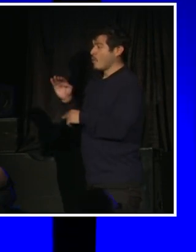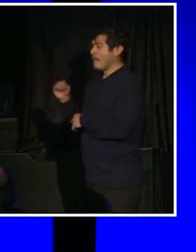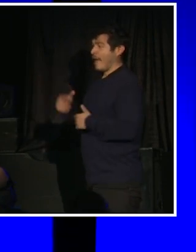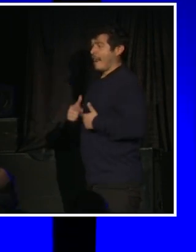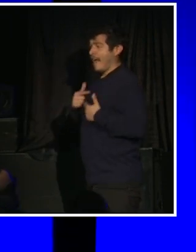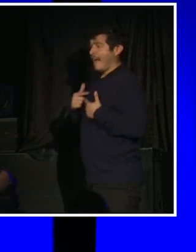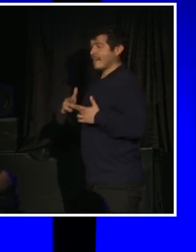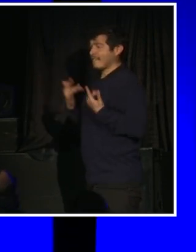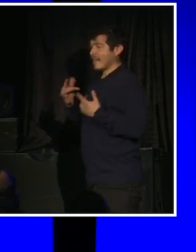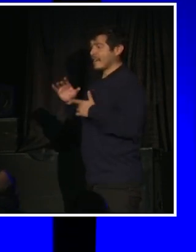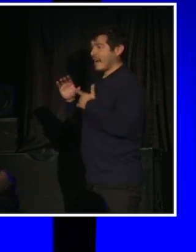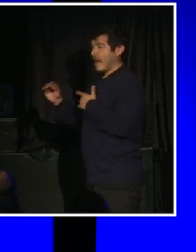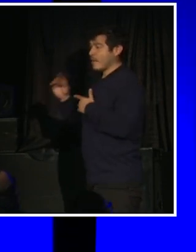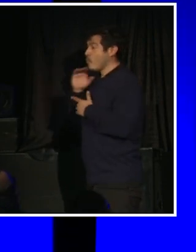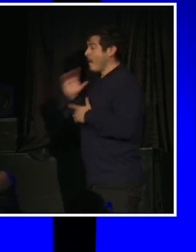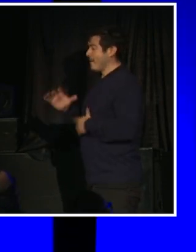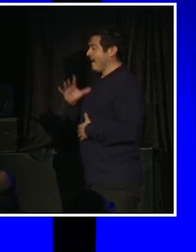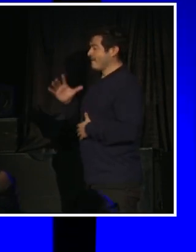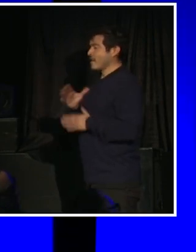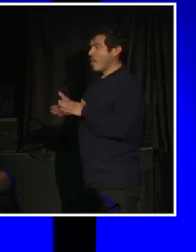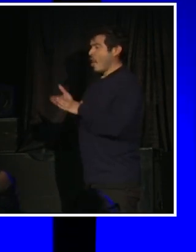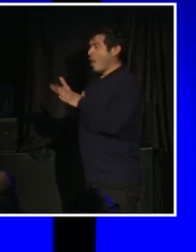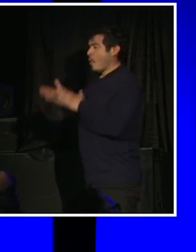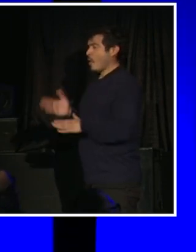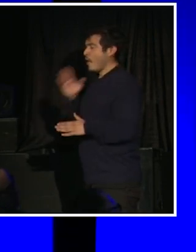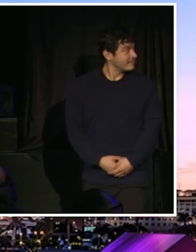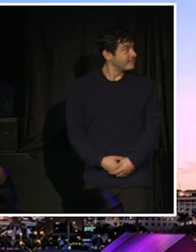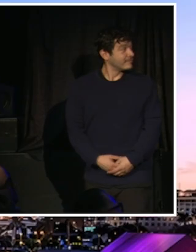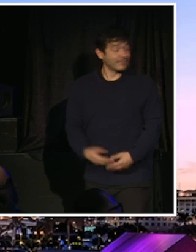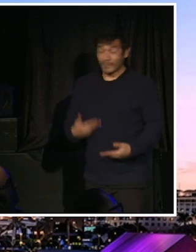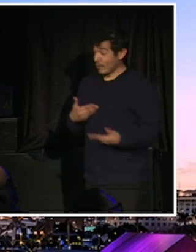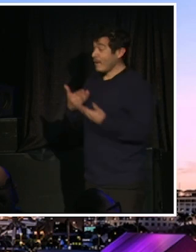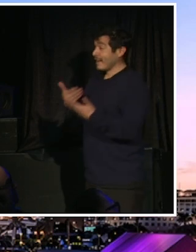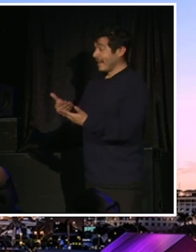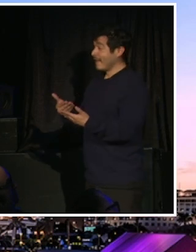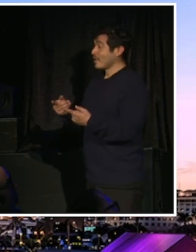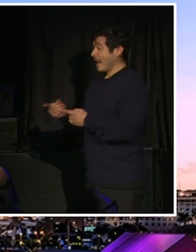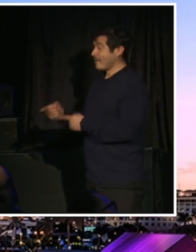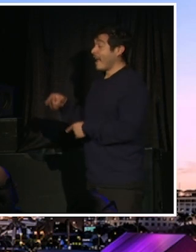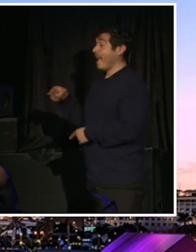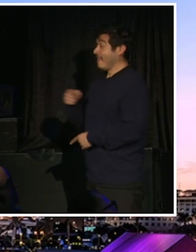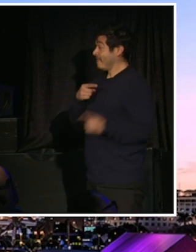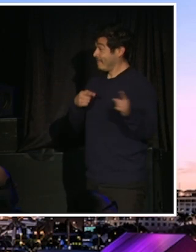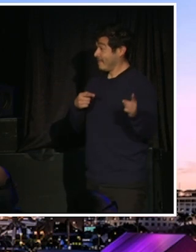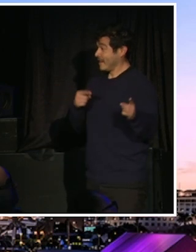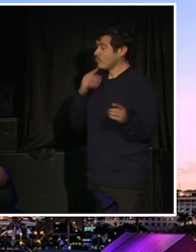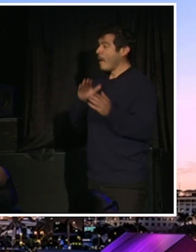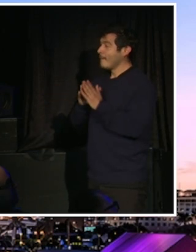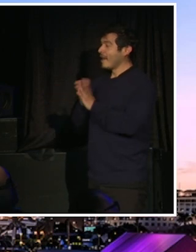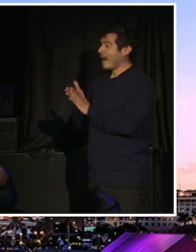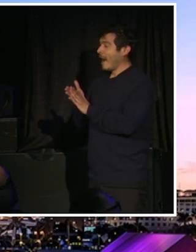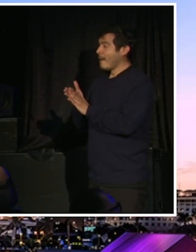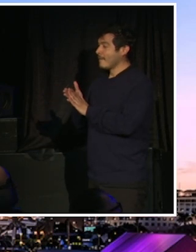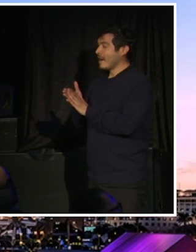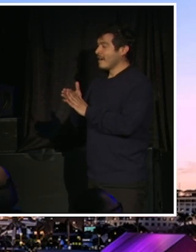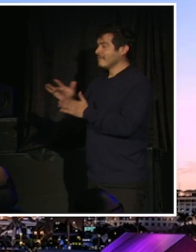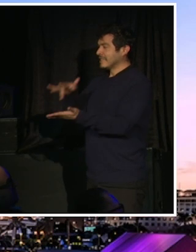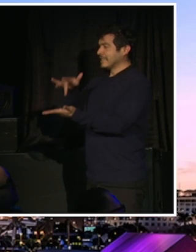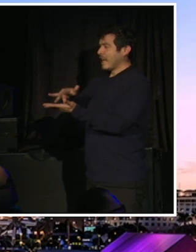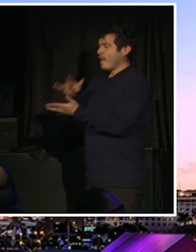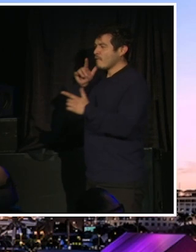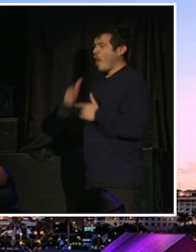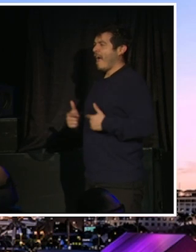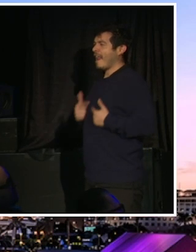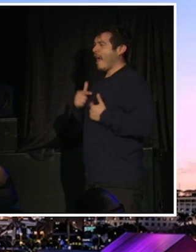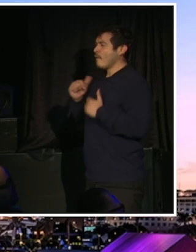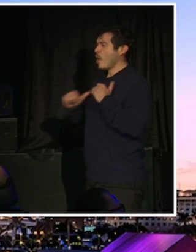identified as the official operator for the new Long Beach Bowl. This facility will become a centerpiece for live performances with